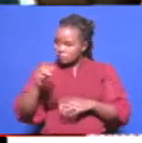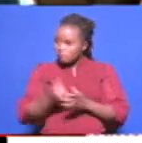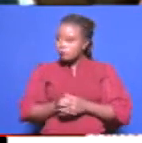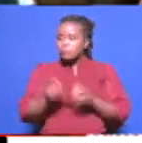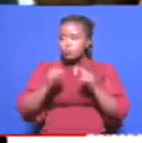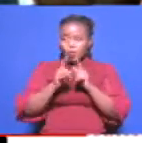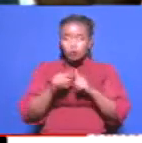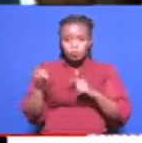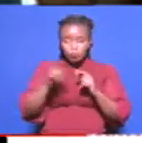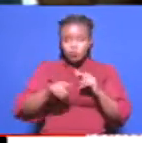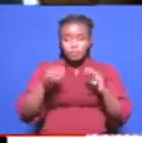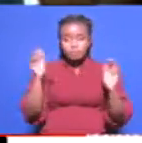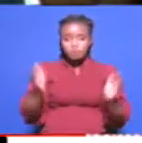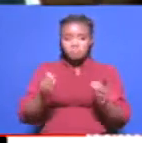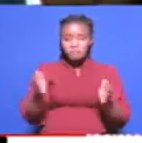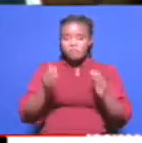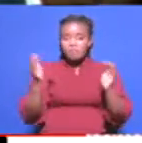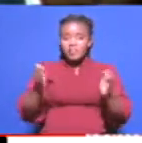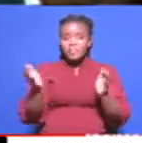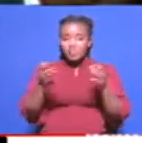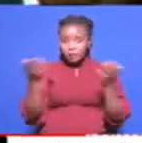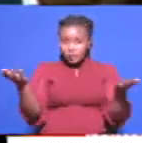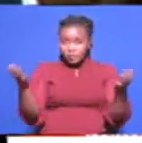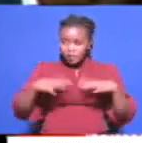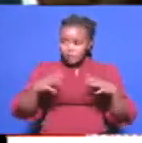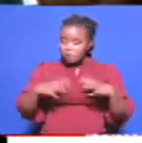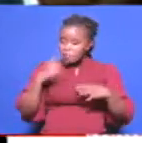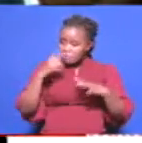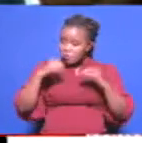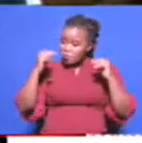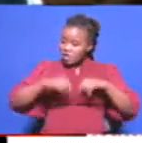have not yet gotten to consensus to continue